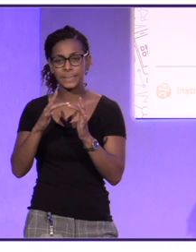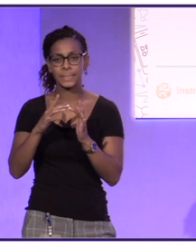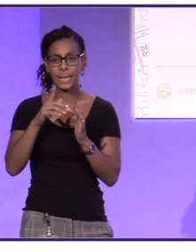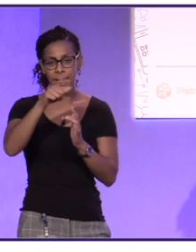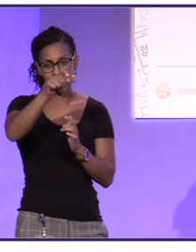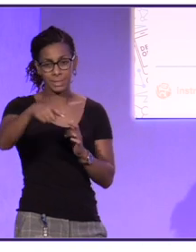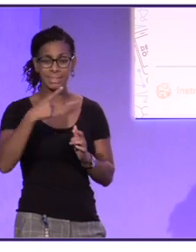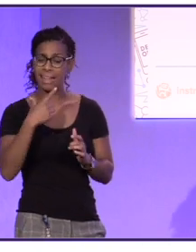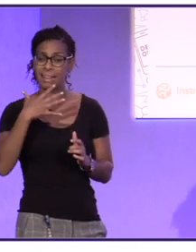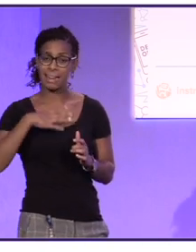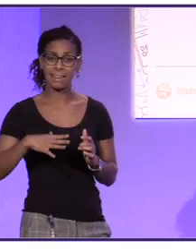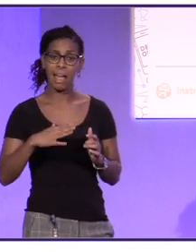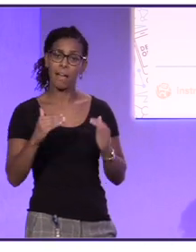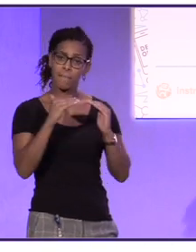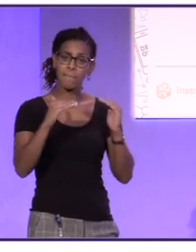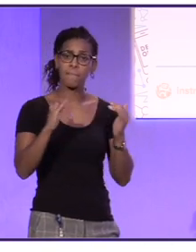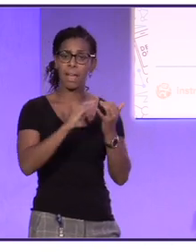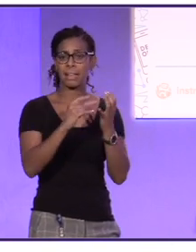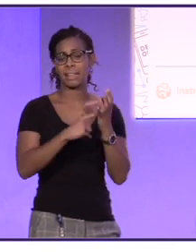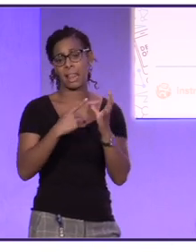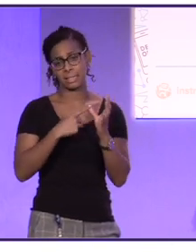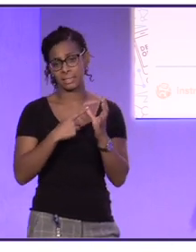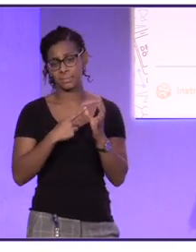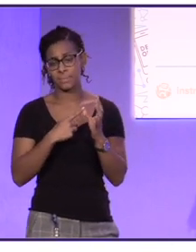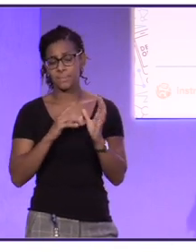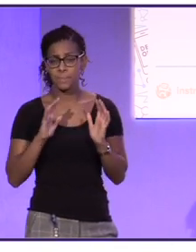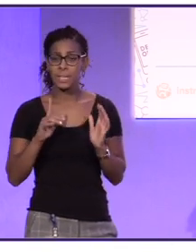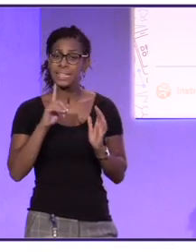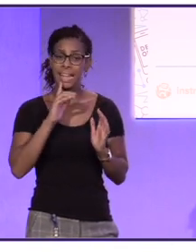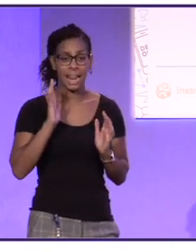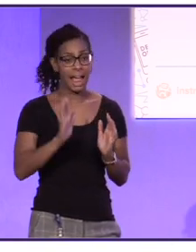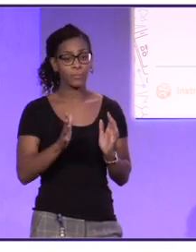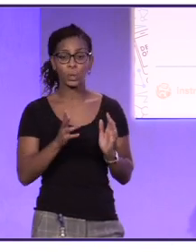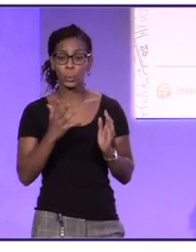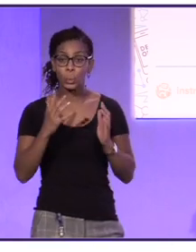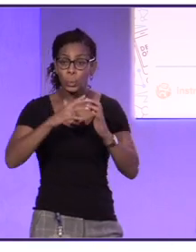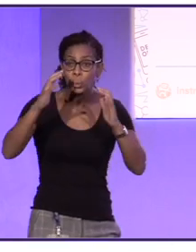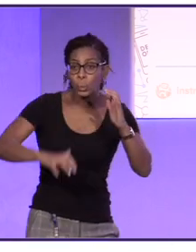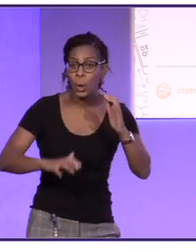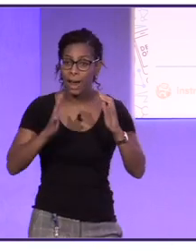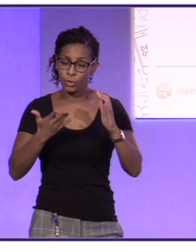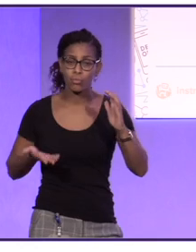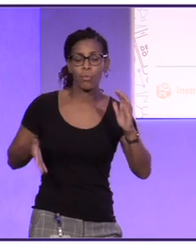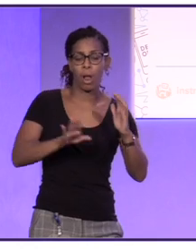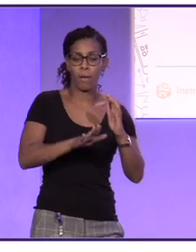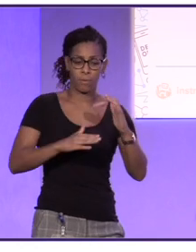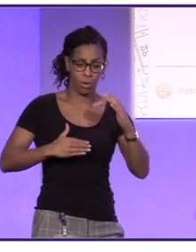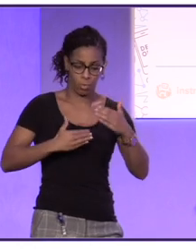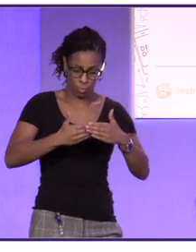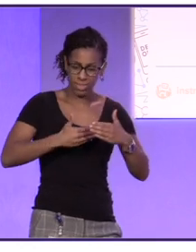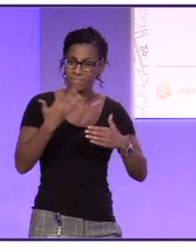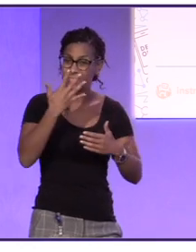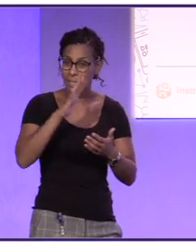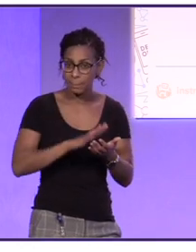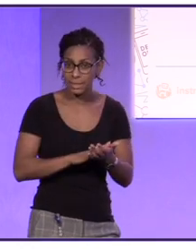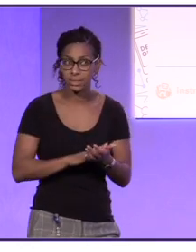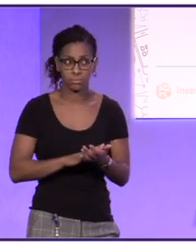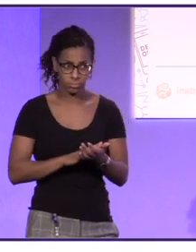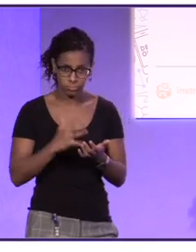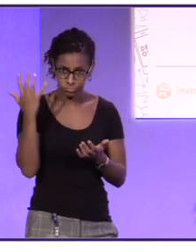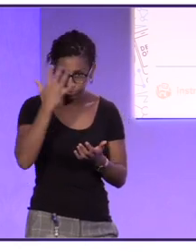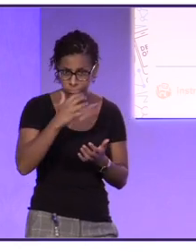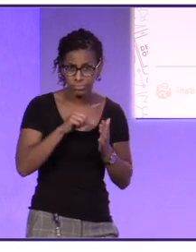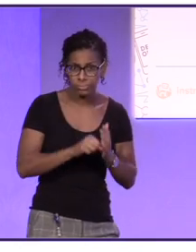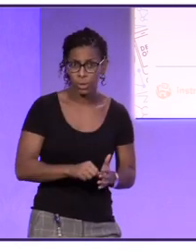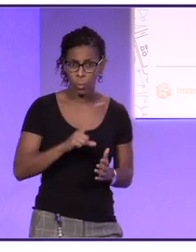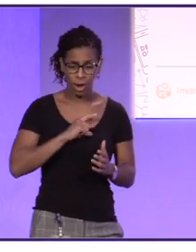us. And one of them was a recovery of 15 minutes, which is pretty damn tough when you've got big graph databases and such